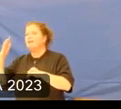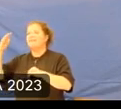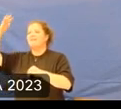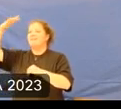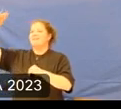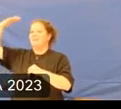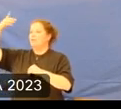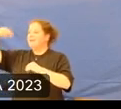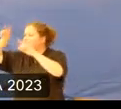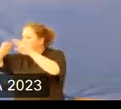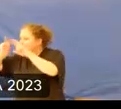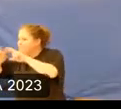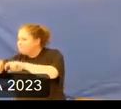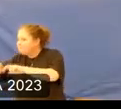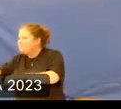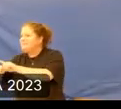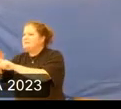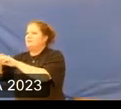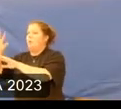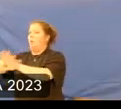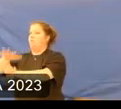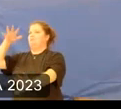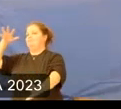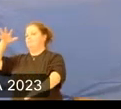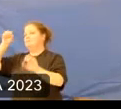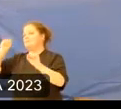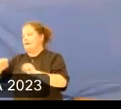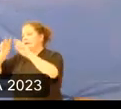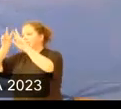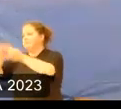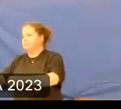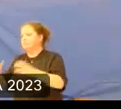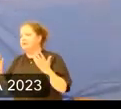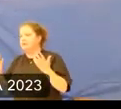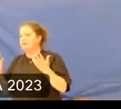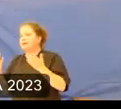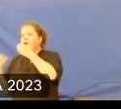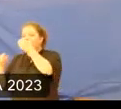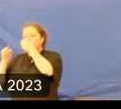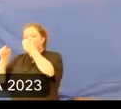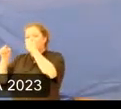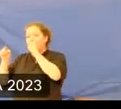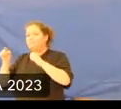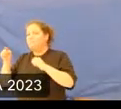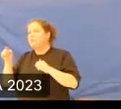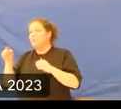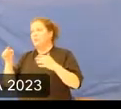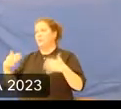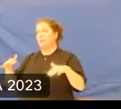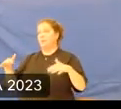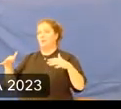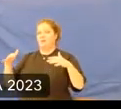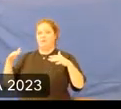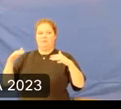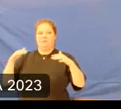A second objection, I think, would be that there are a lot of quite puzzling or unusual form